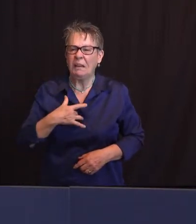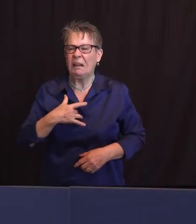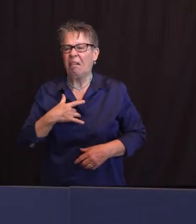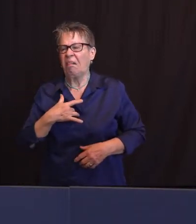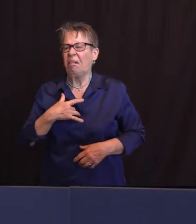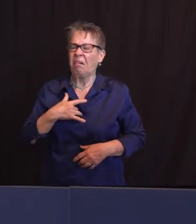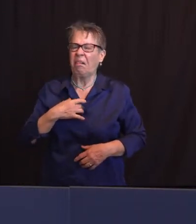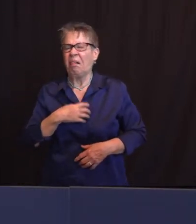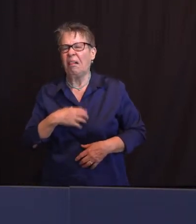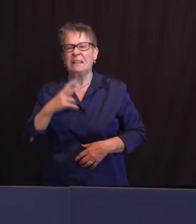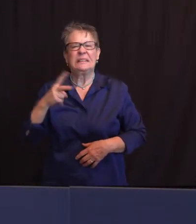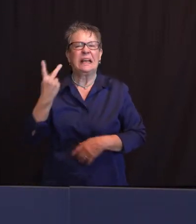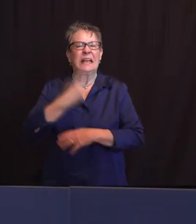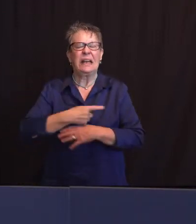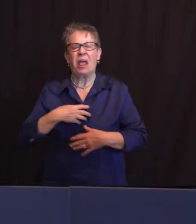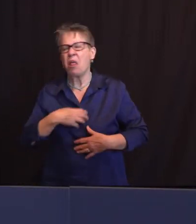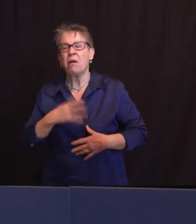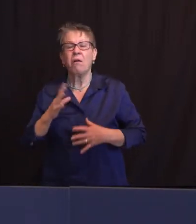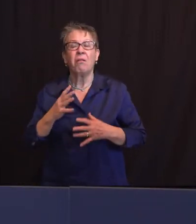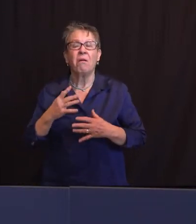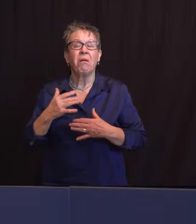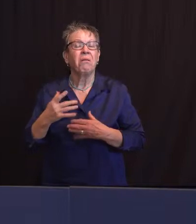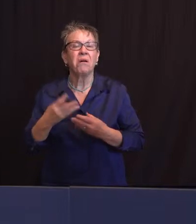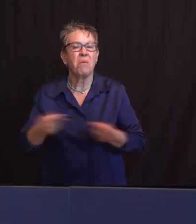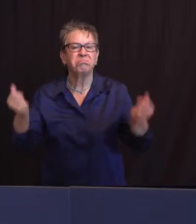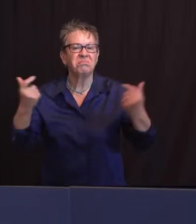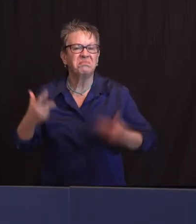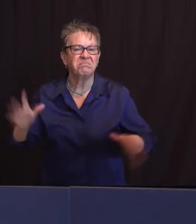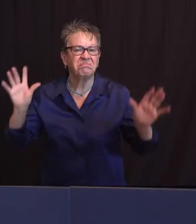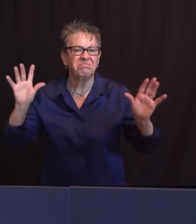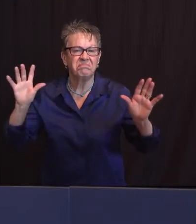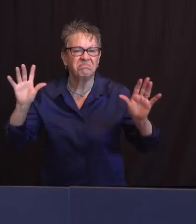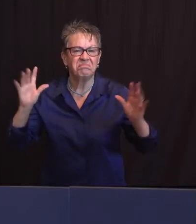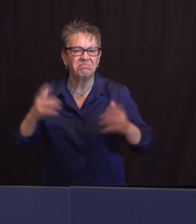and then felt fine.